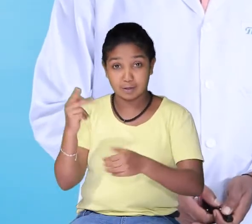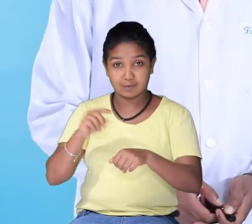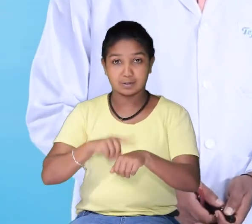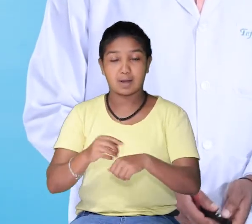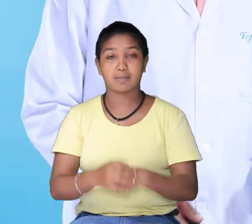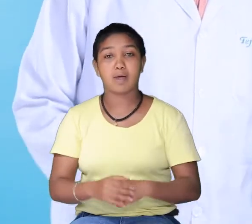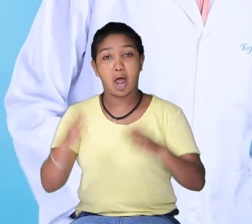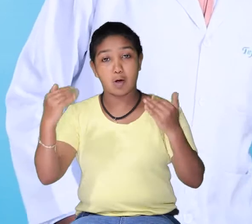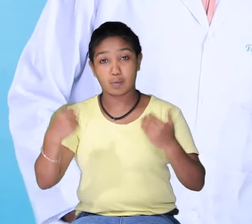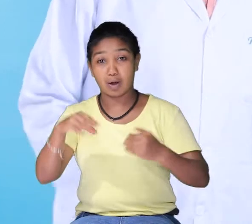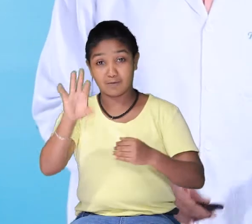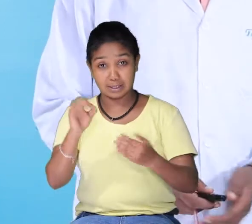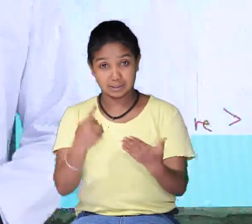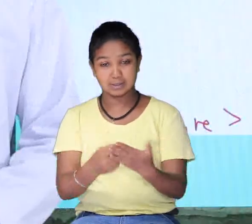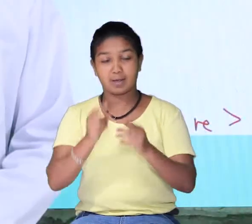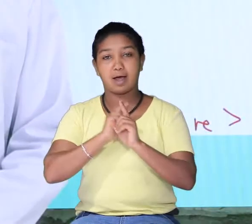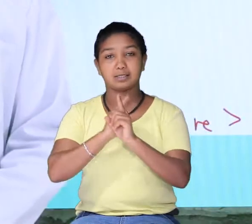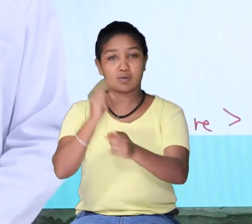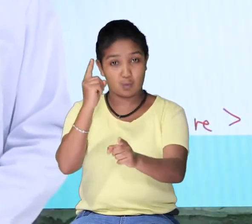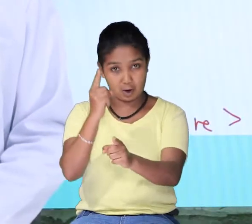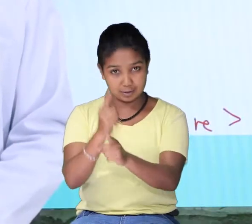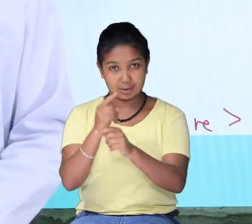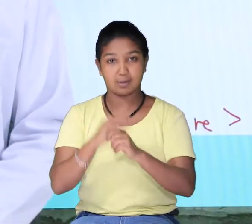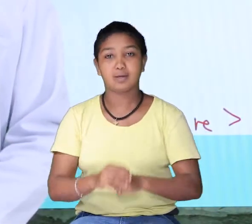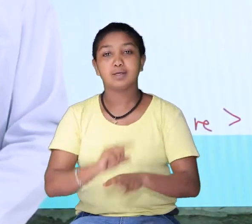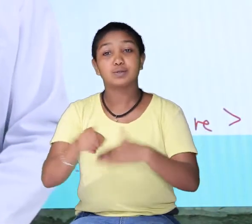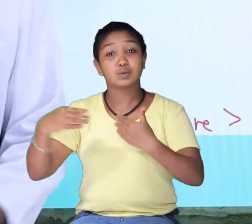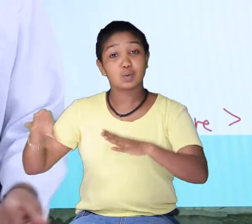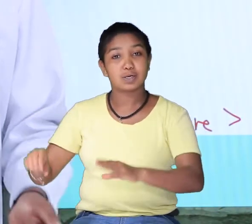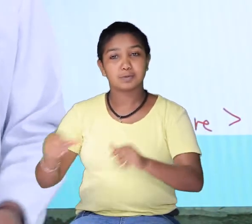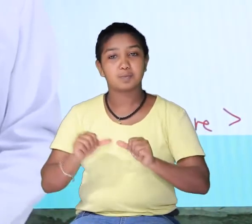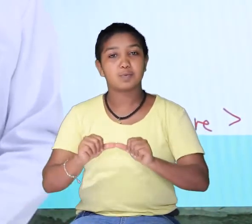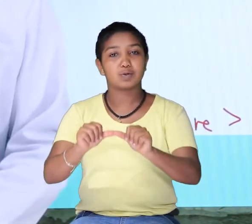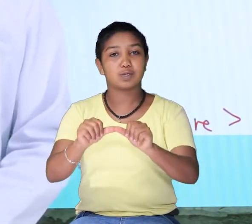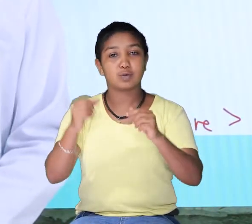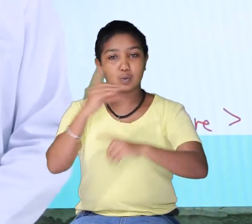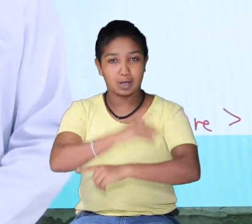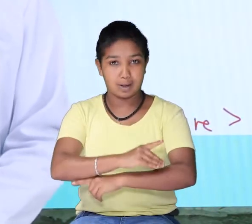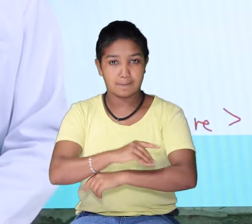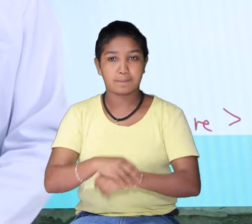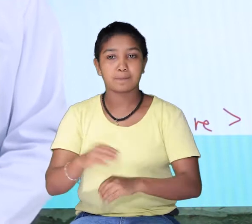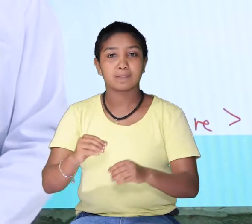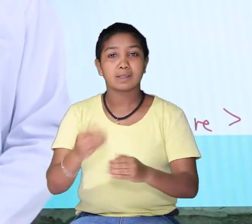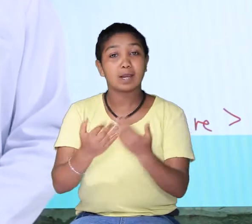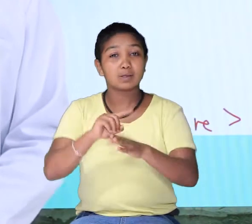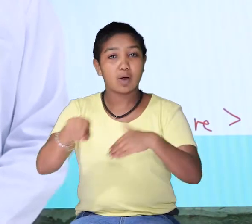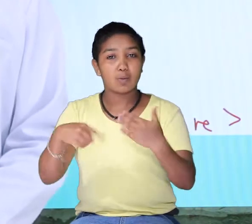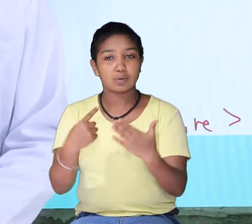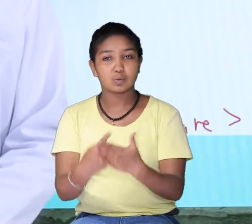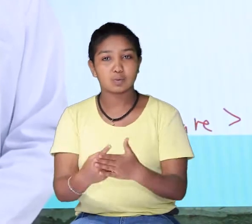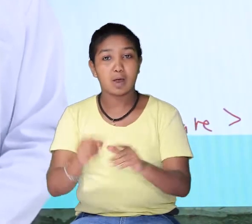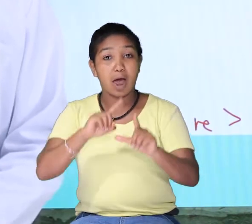previously. I hope you have found this answer correctly. So students, let's proceed today. Let's try to discuss about